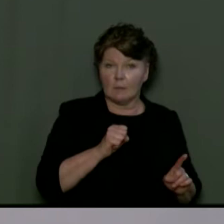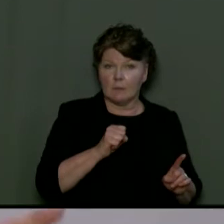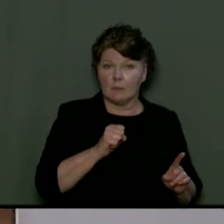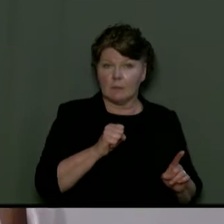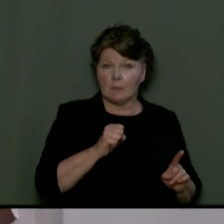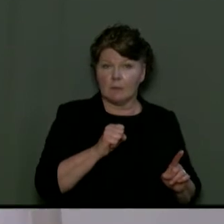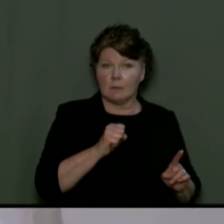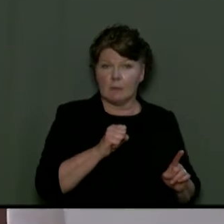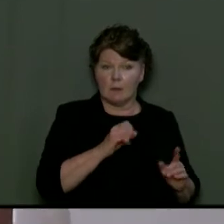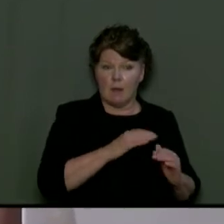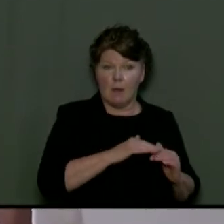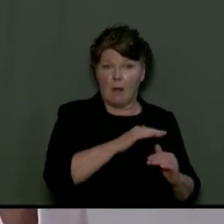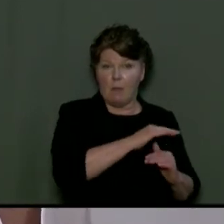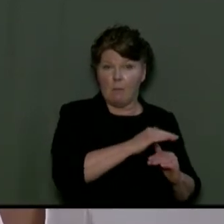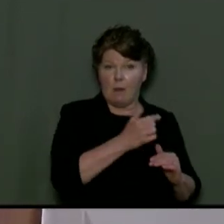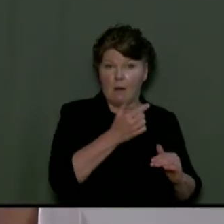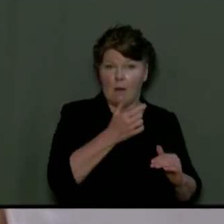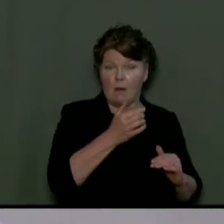above God.